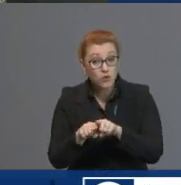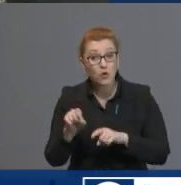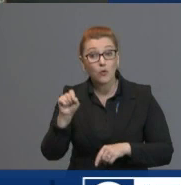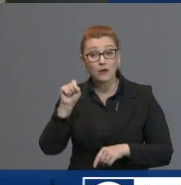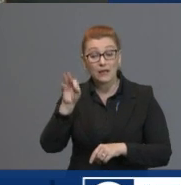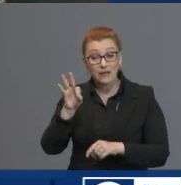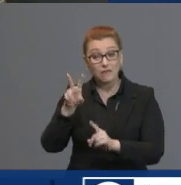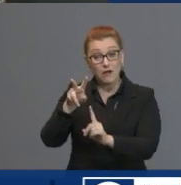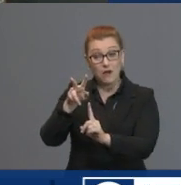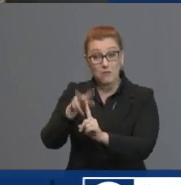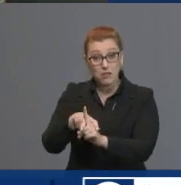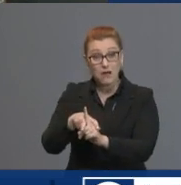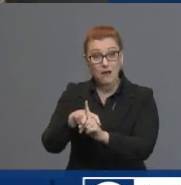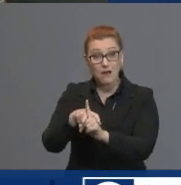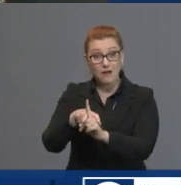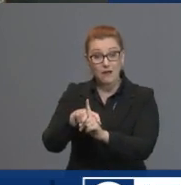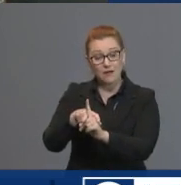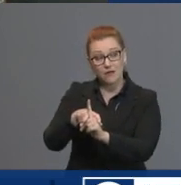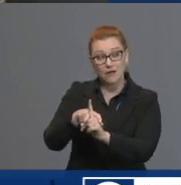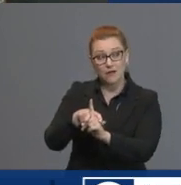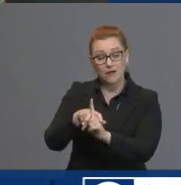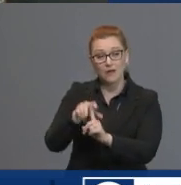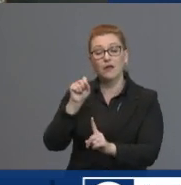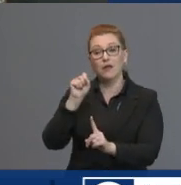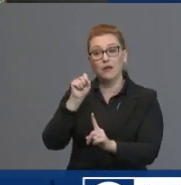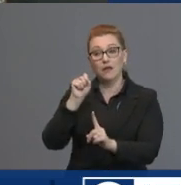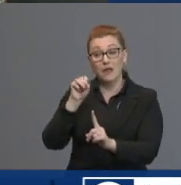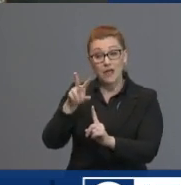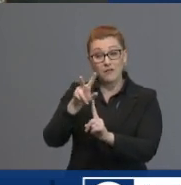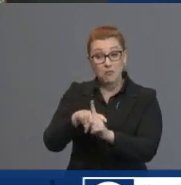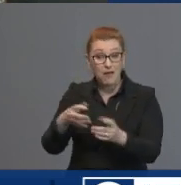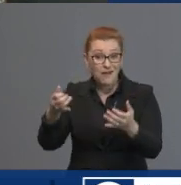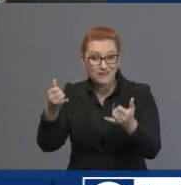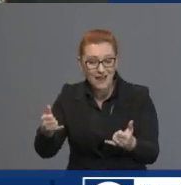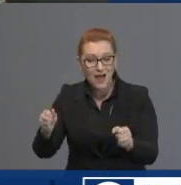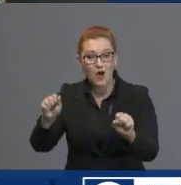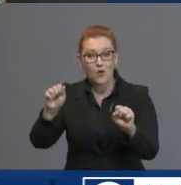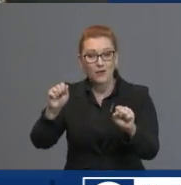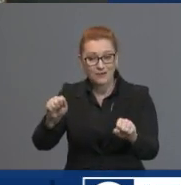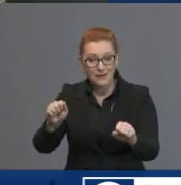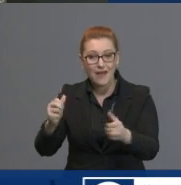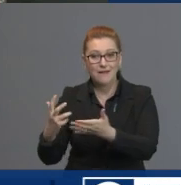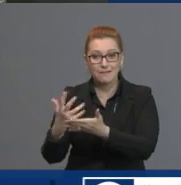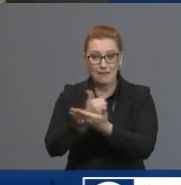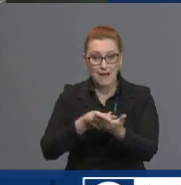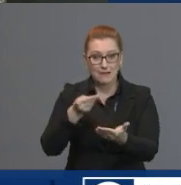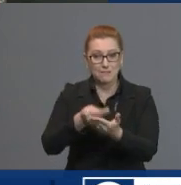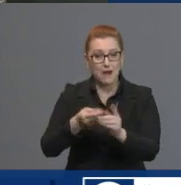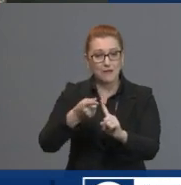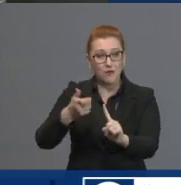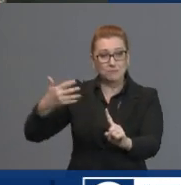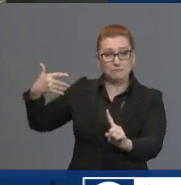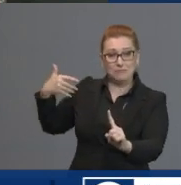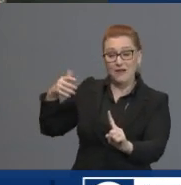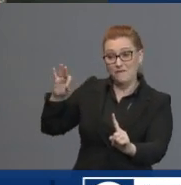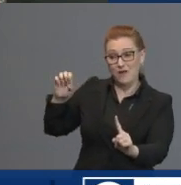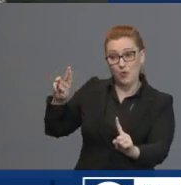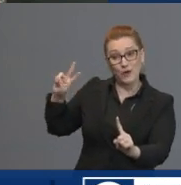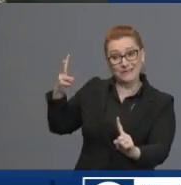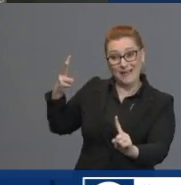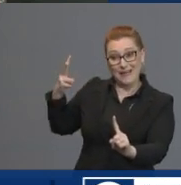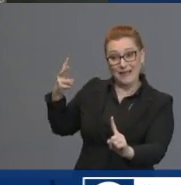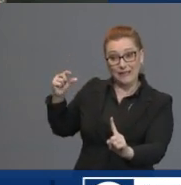not receive a payment or eligibility back to the week of February 2nd, 2020.